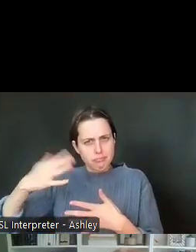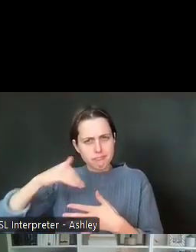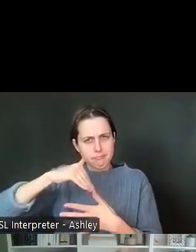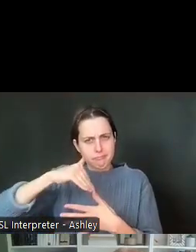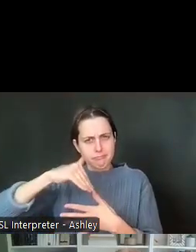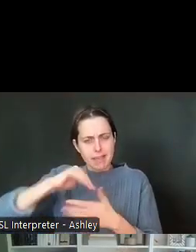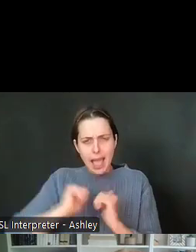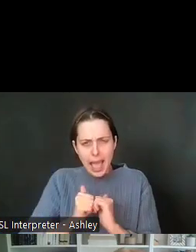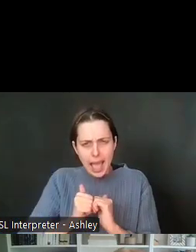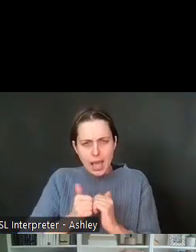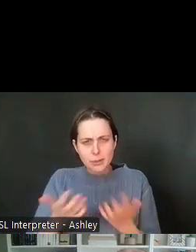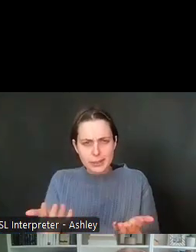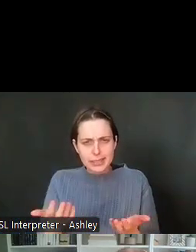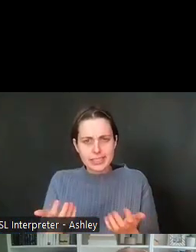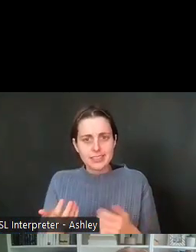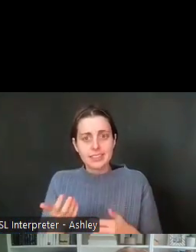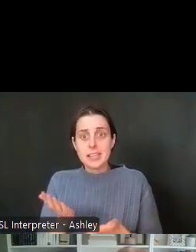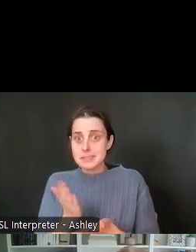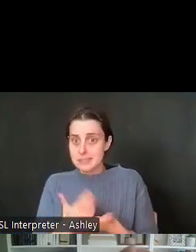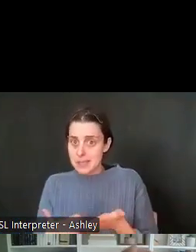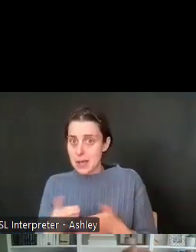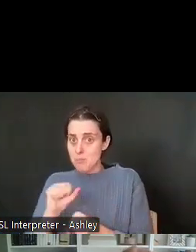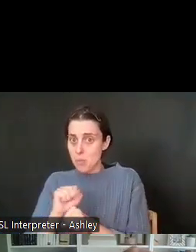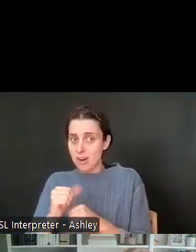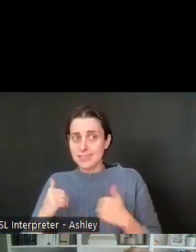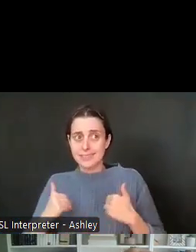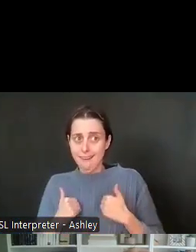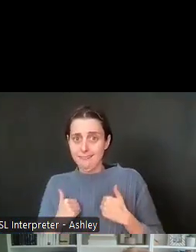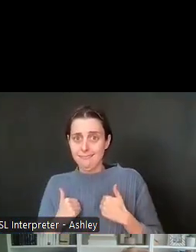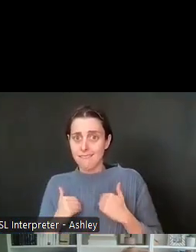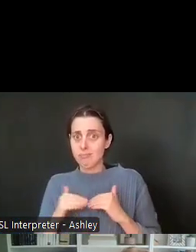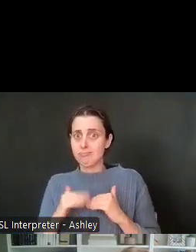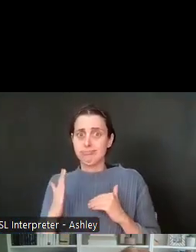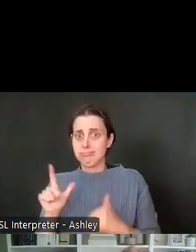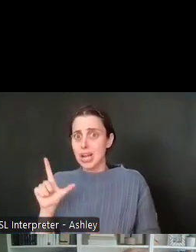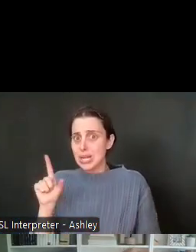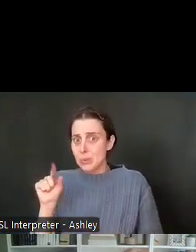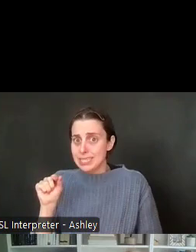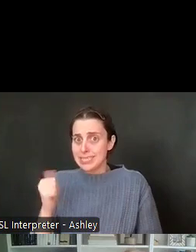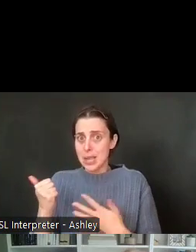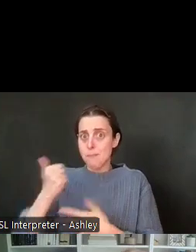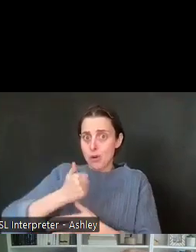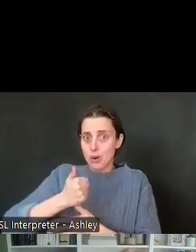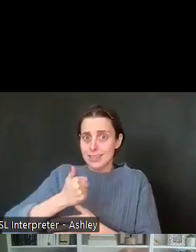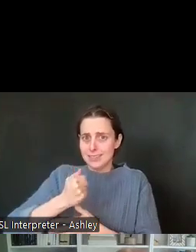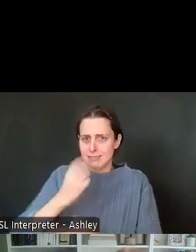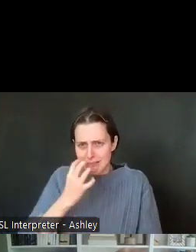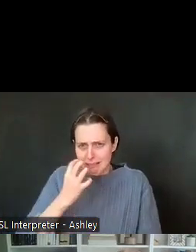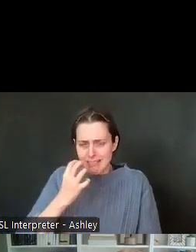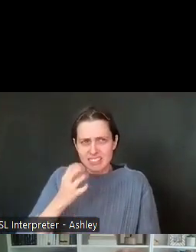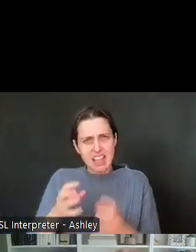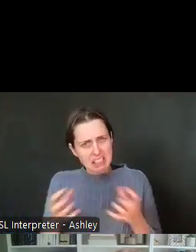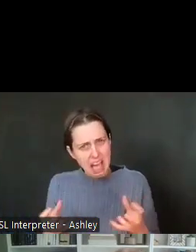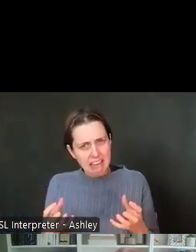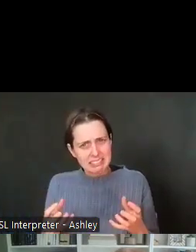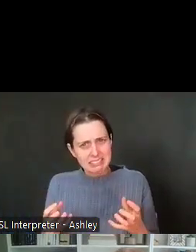had 28 priorities. That's a lot, and that's hard. And when I started